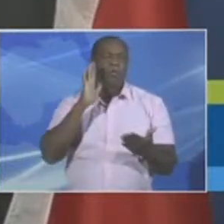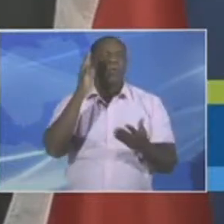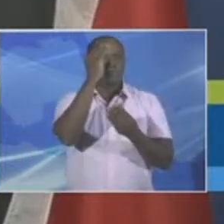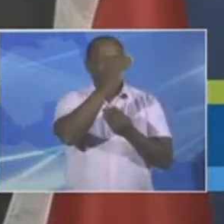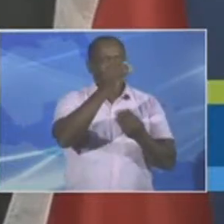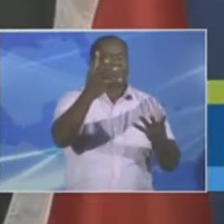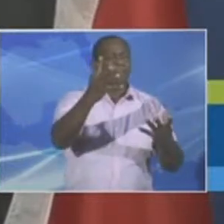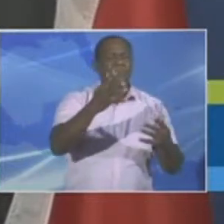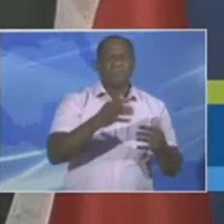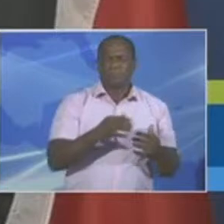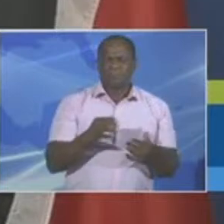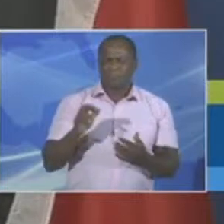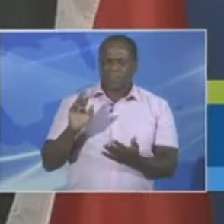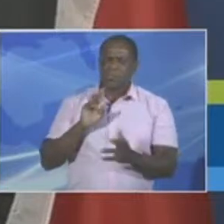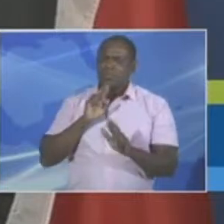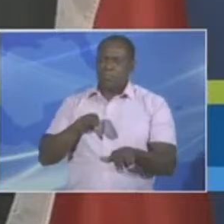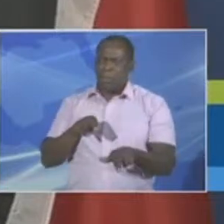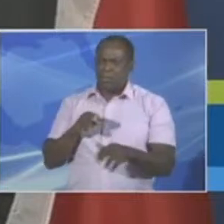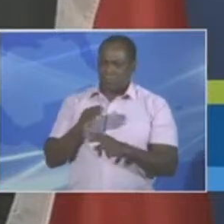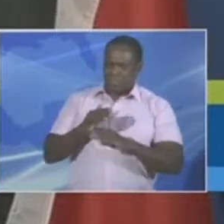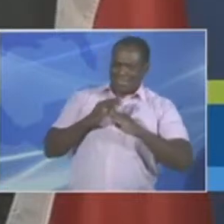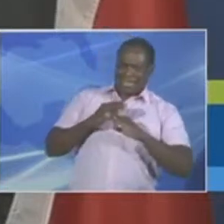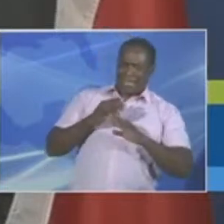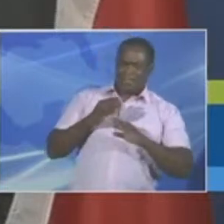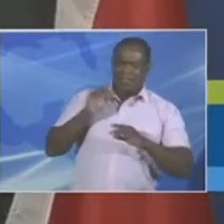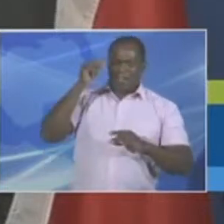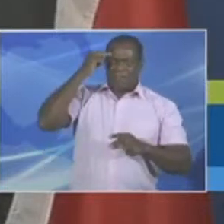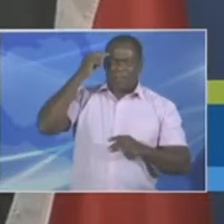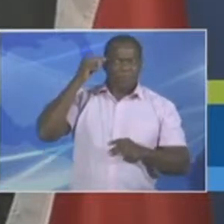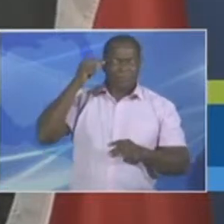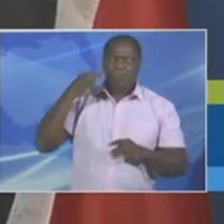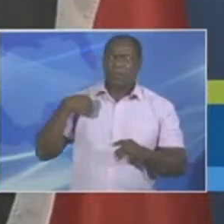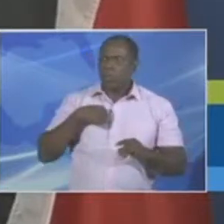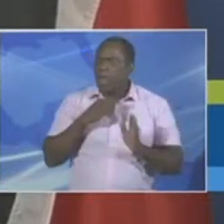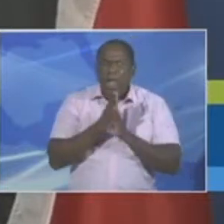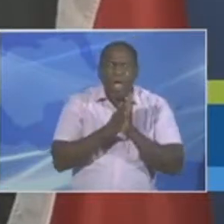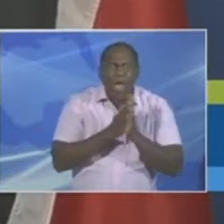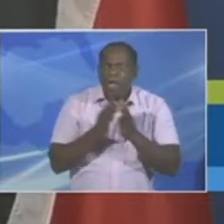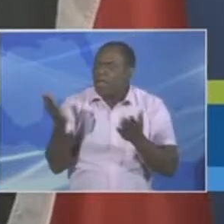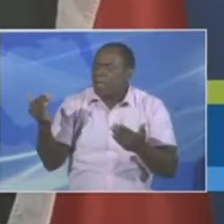the government. No, that's not so at all. We too are anxious to get the details